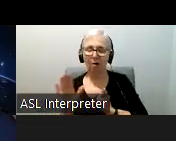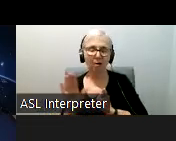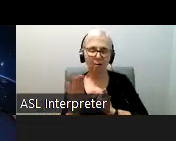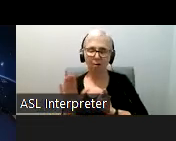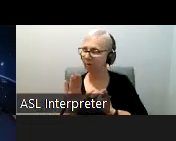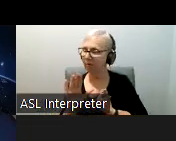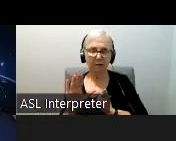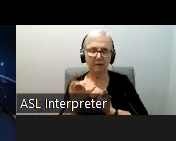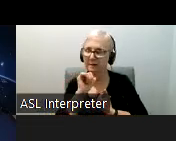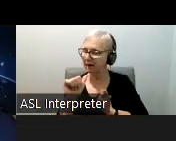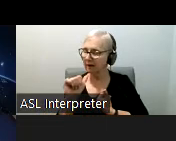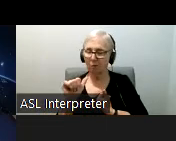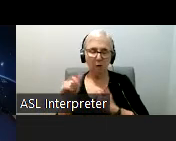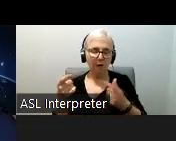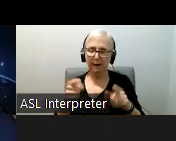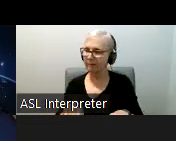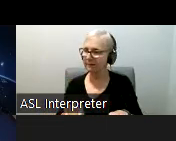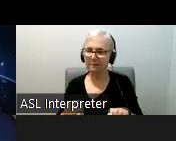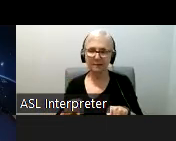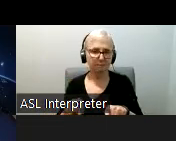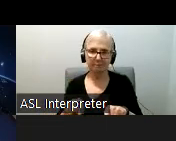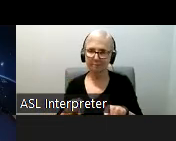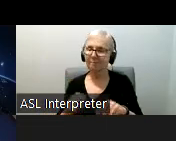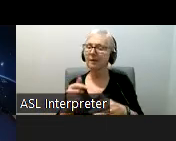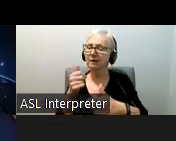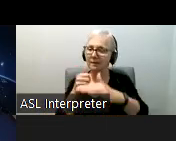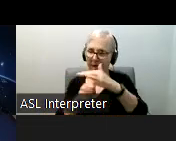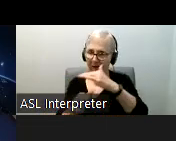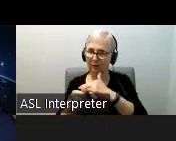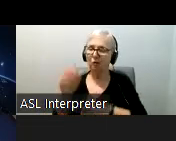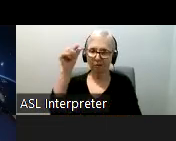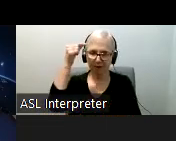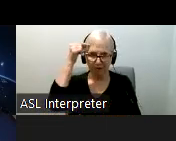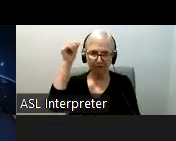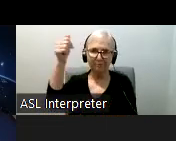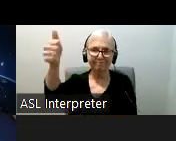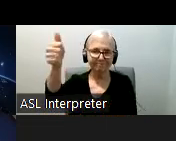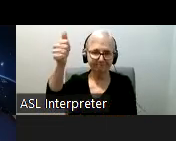not how it'll roll out. It'll be under embargo from the governor and then